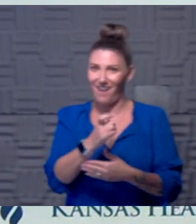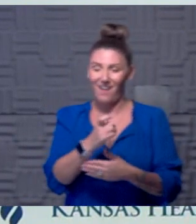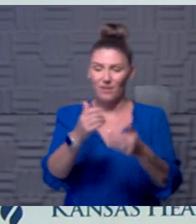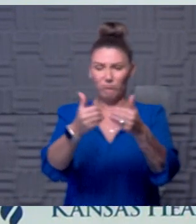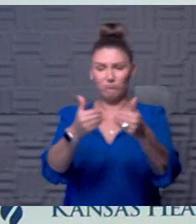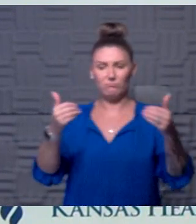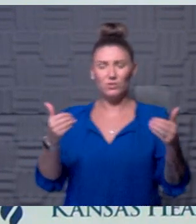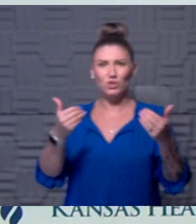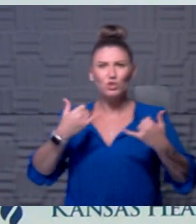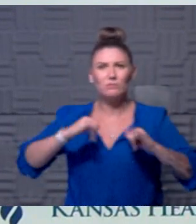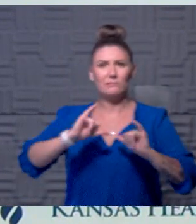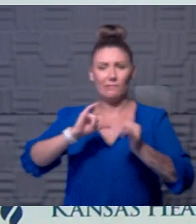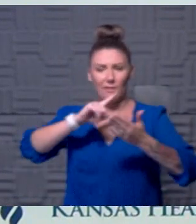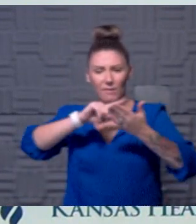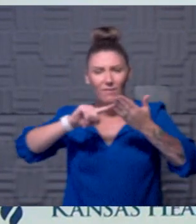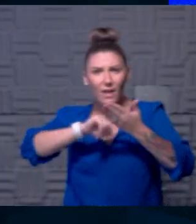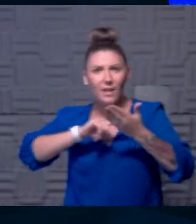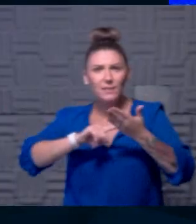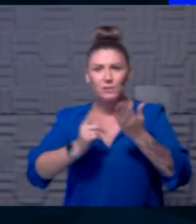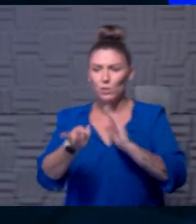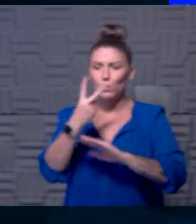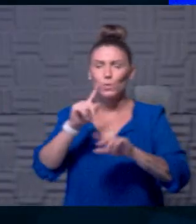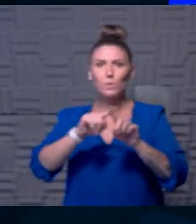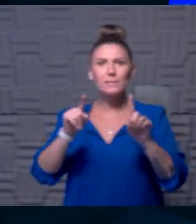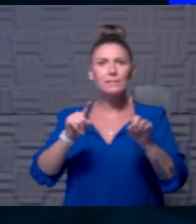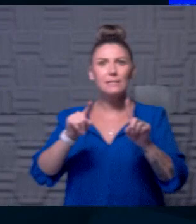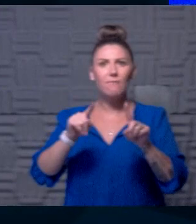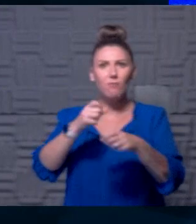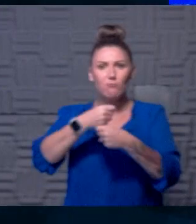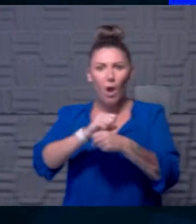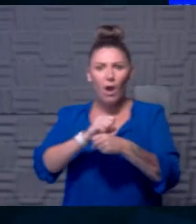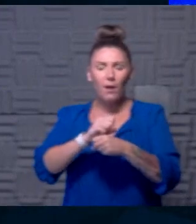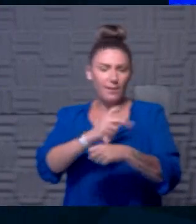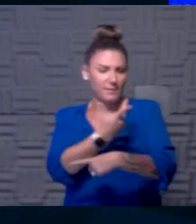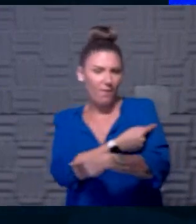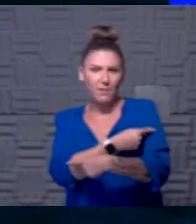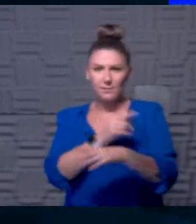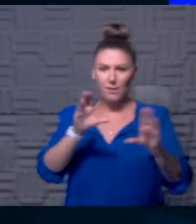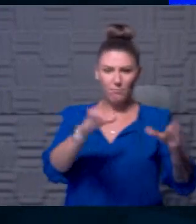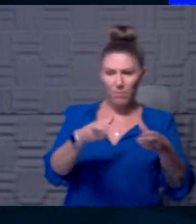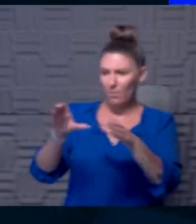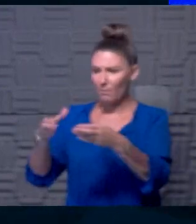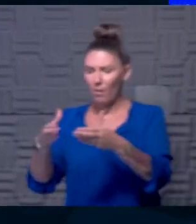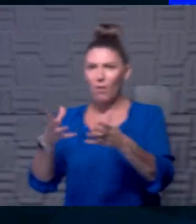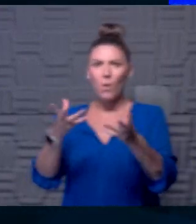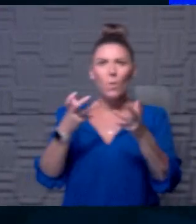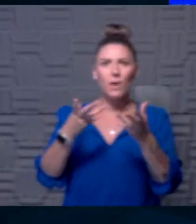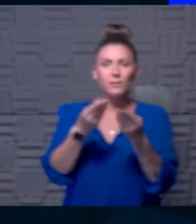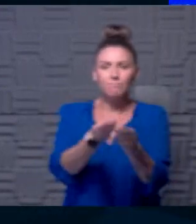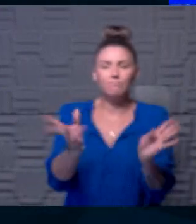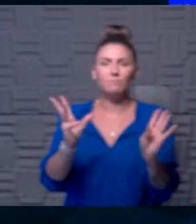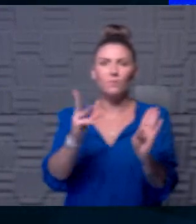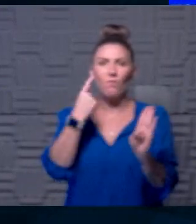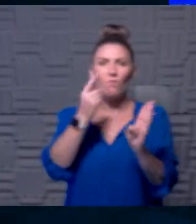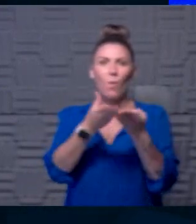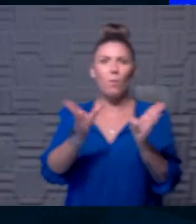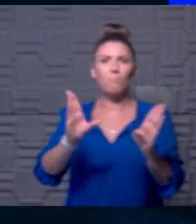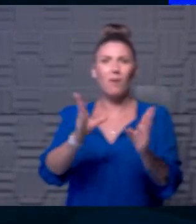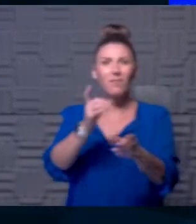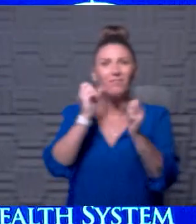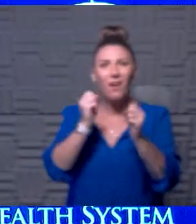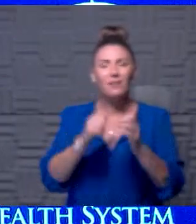just investigating 2 products, and we would rather keep the data clean to be able to get these vaccines out to the public fast. Yeah, makes great